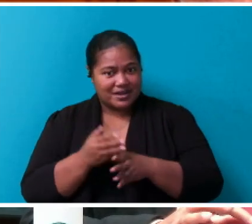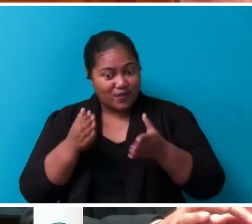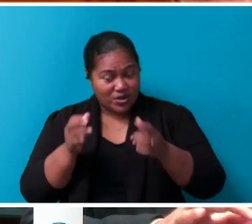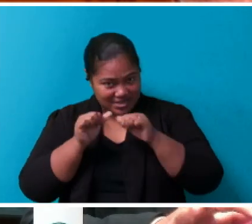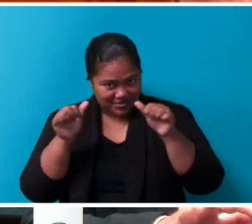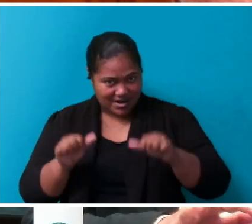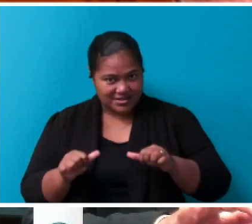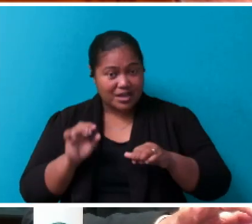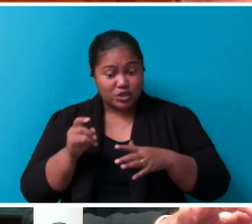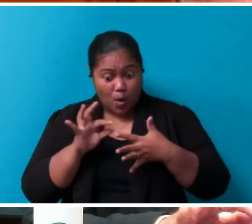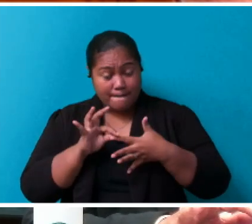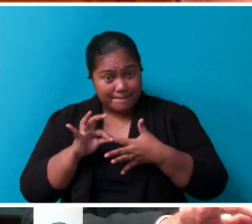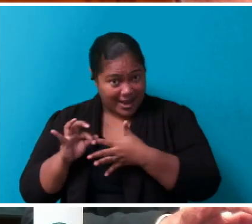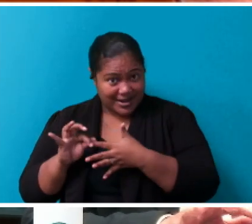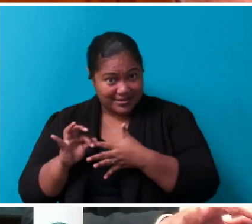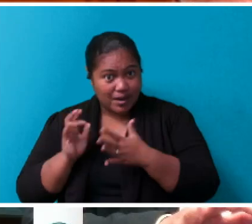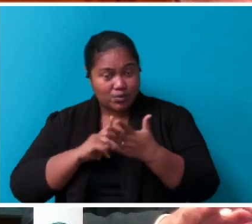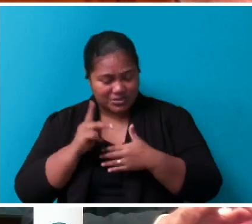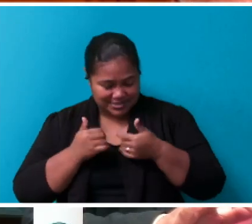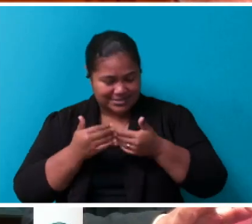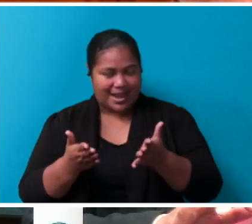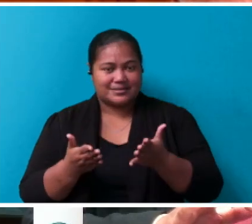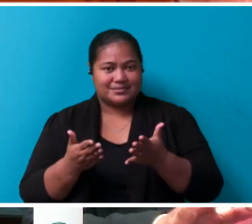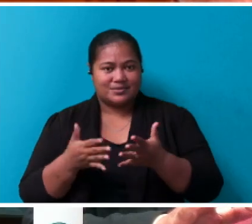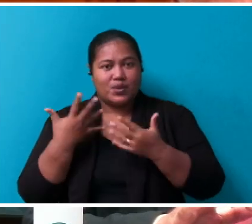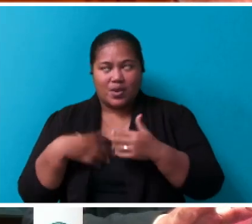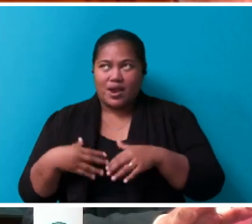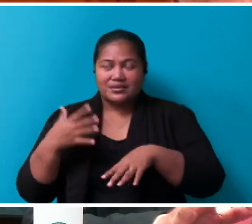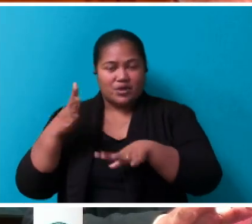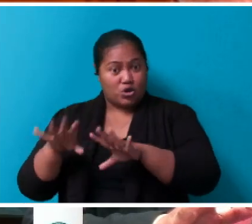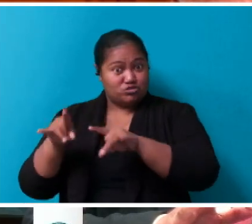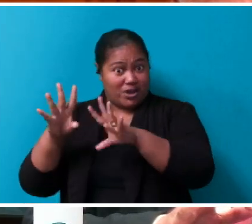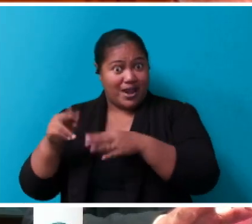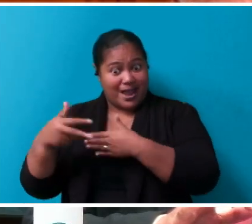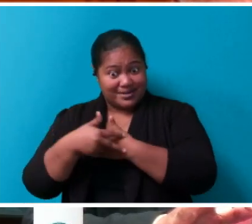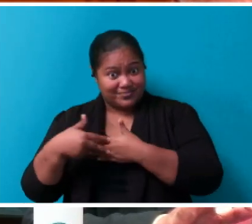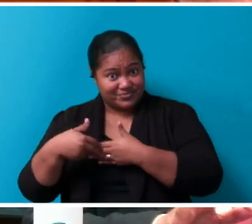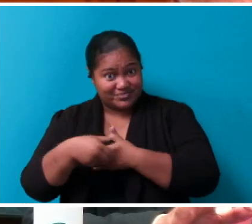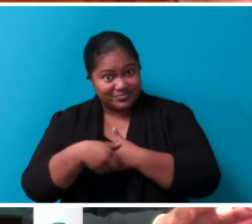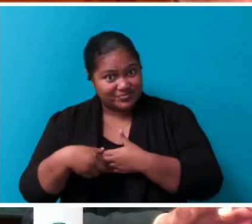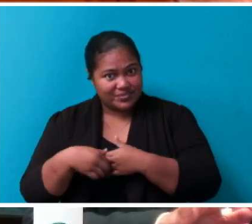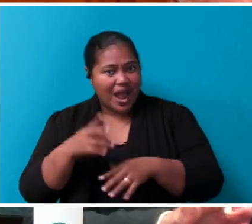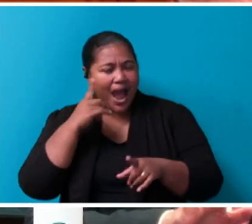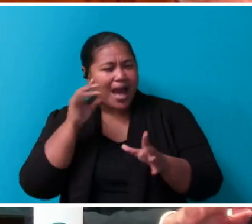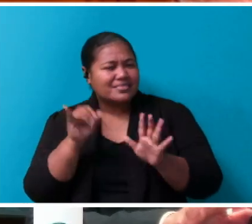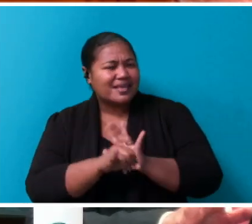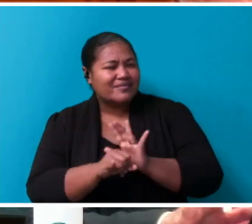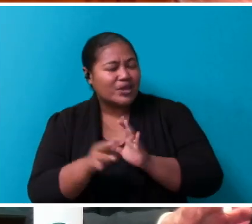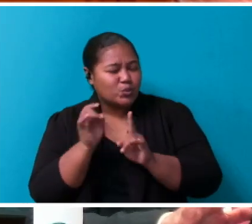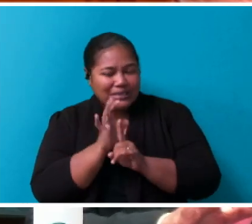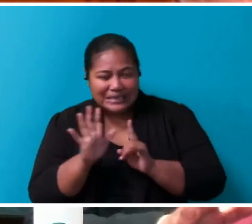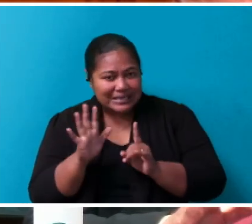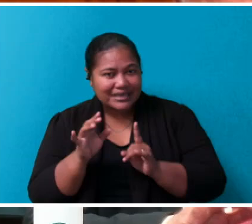project is underway with boutique Australian labels that has identified the unique flavour and quality